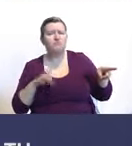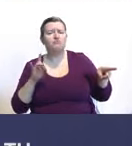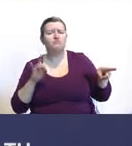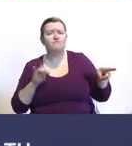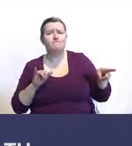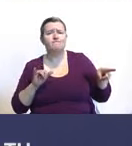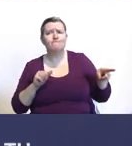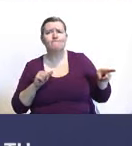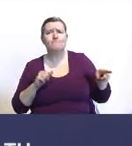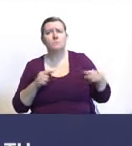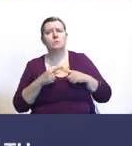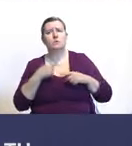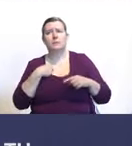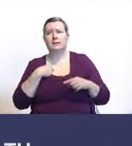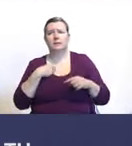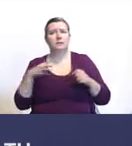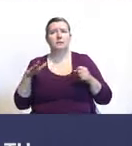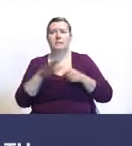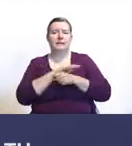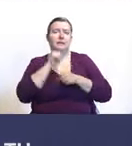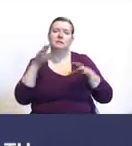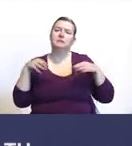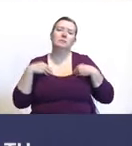that to me is completely unacceptable.